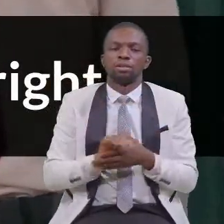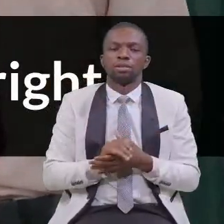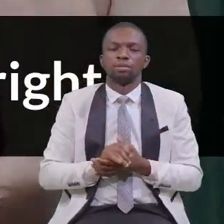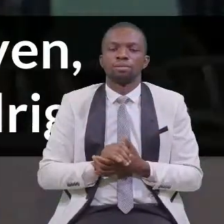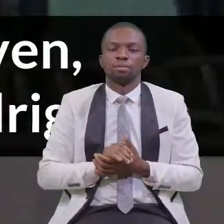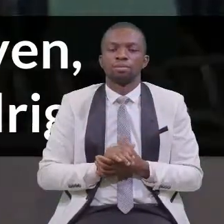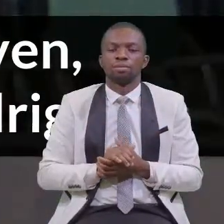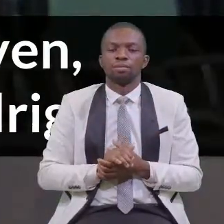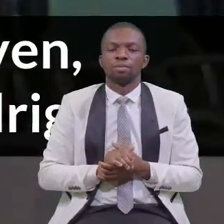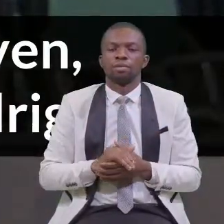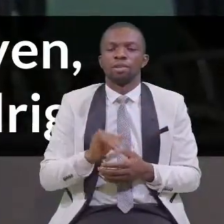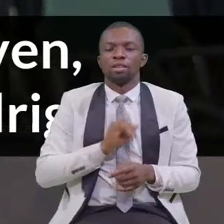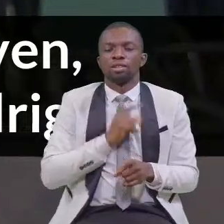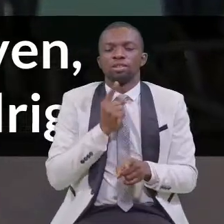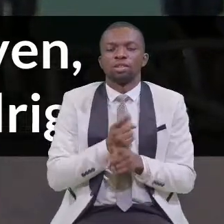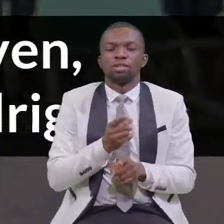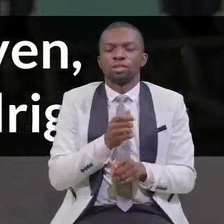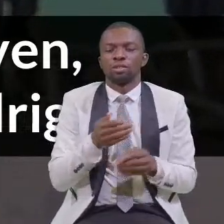bright.